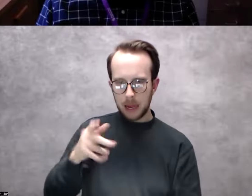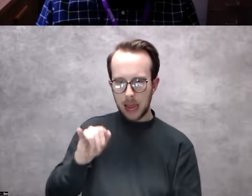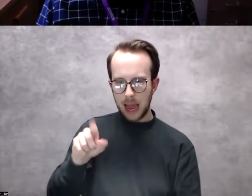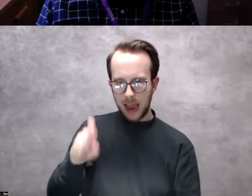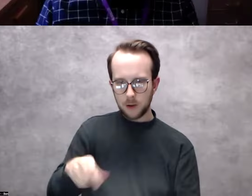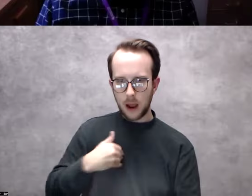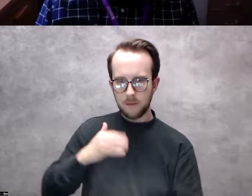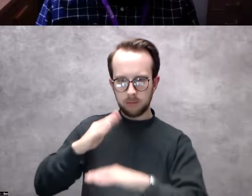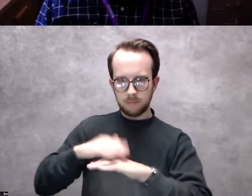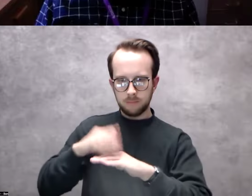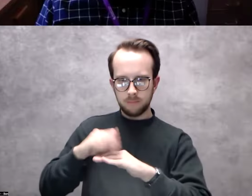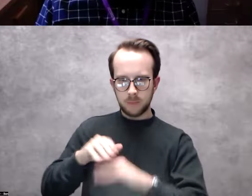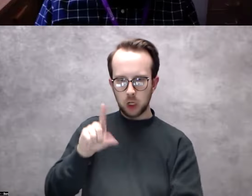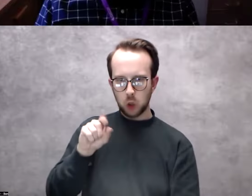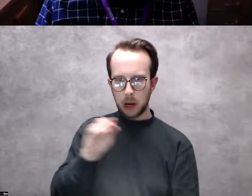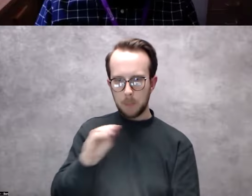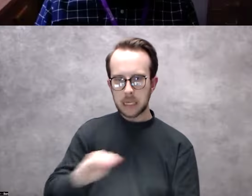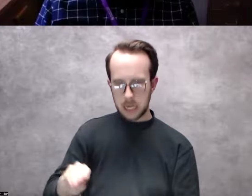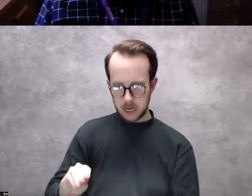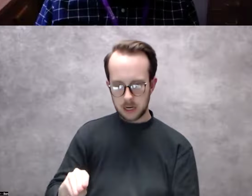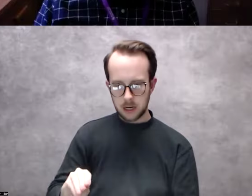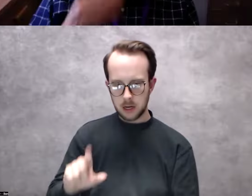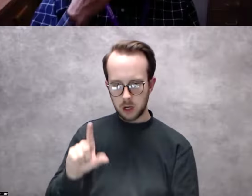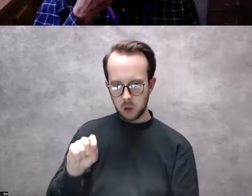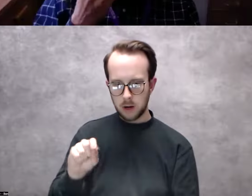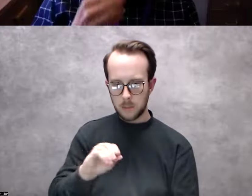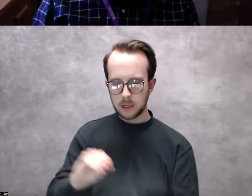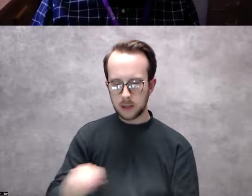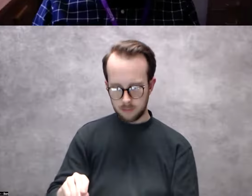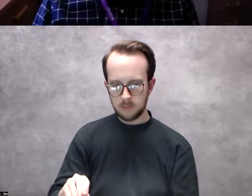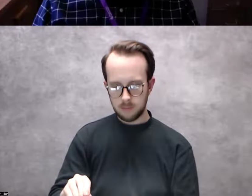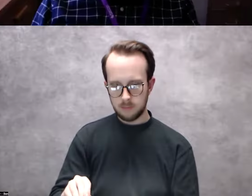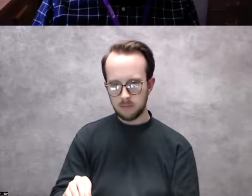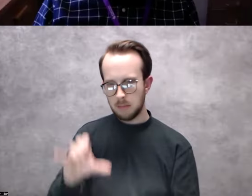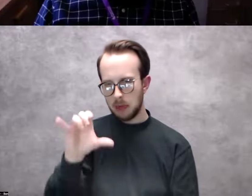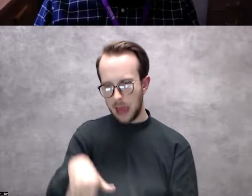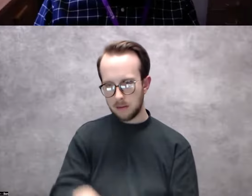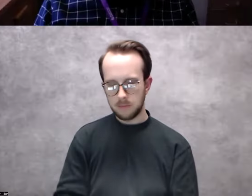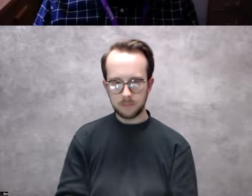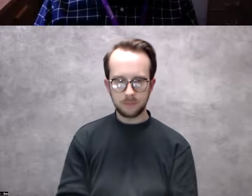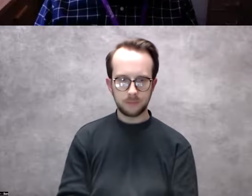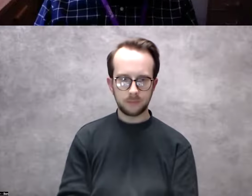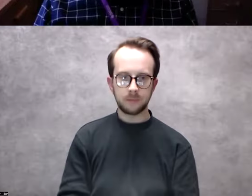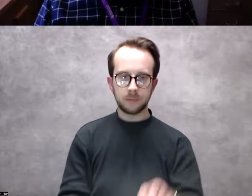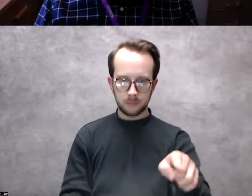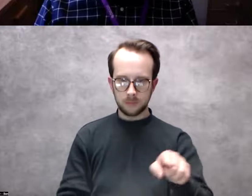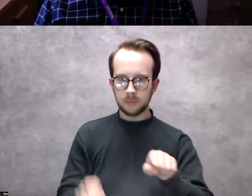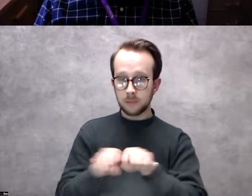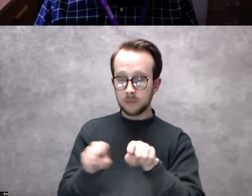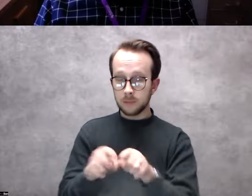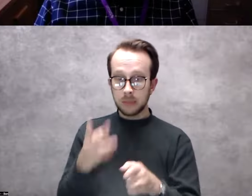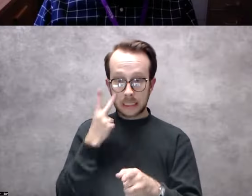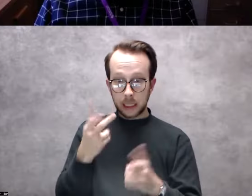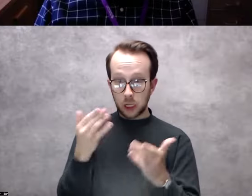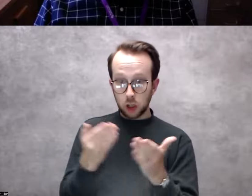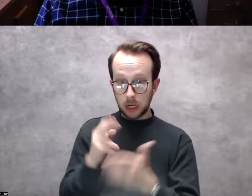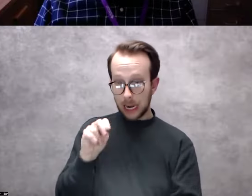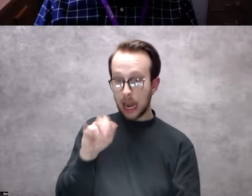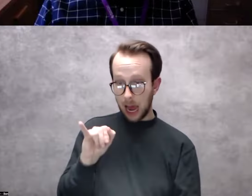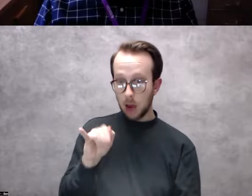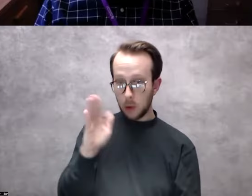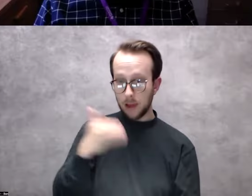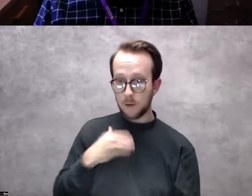minimum. Yeah. So you should also be aware if there are things like that. Yeah. And I've also seen where new investigators will have more effort on a grant than